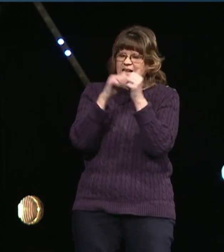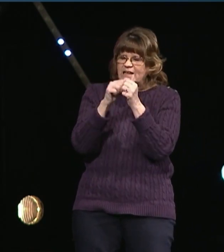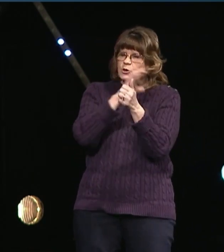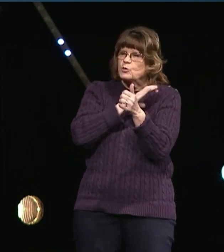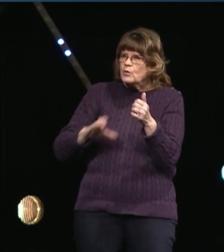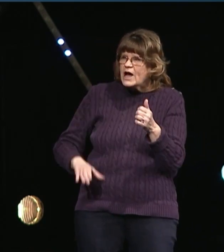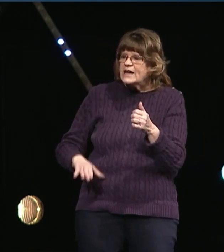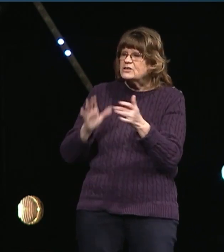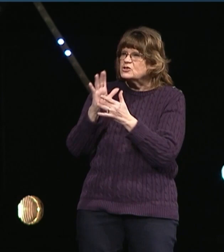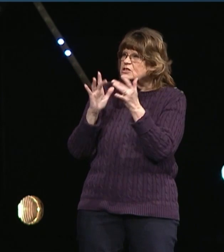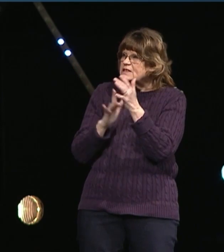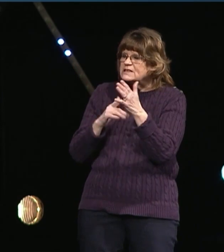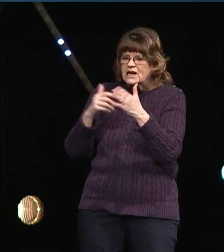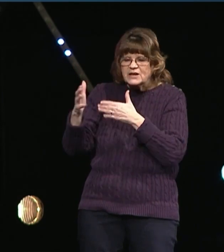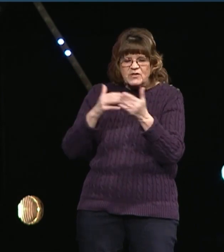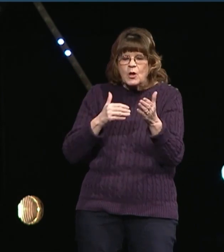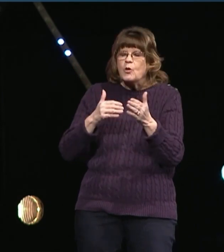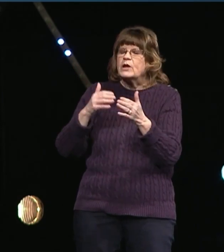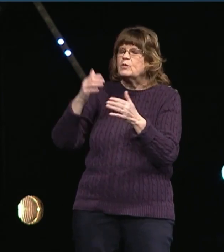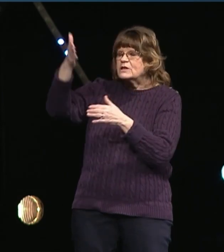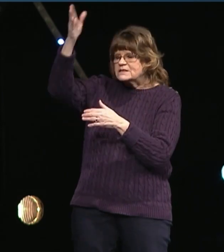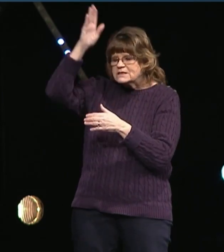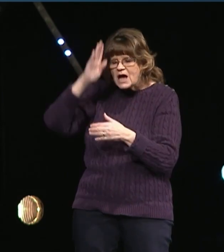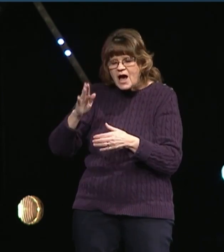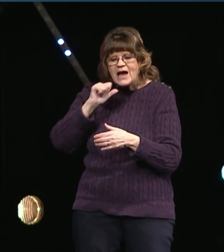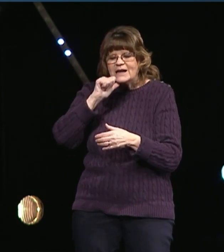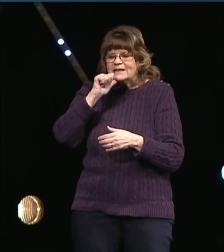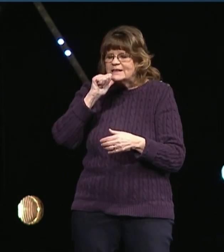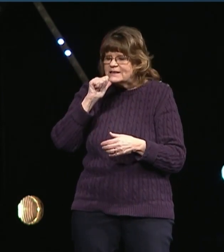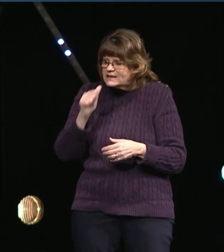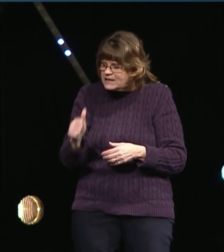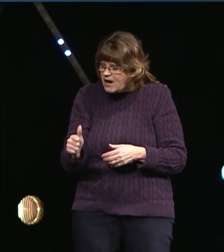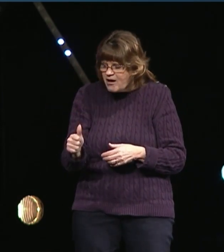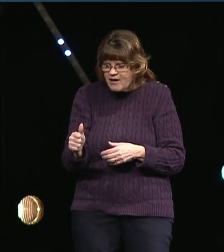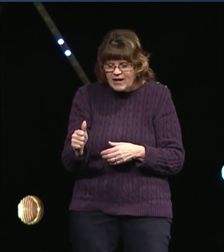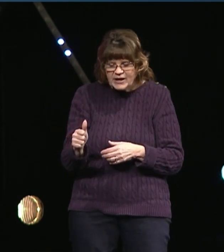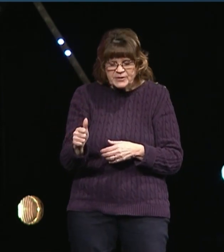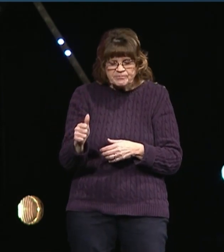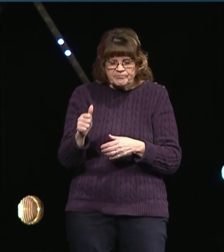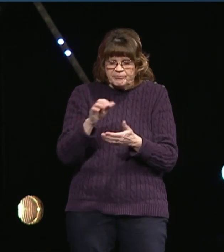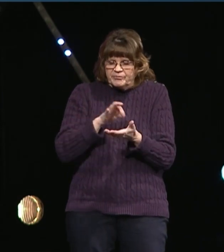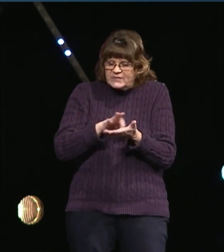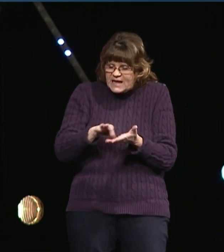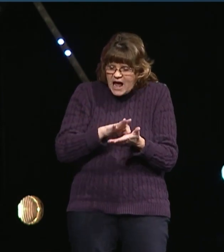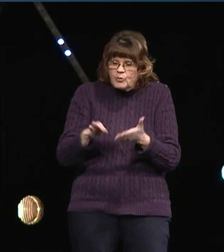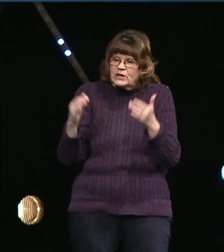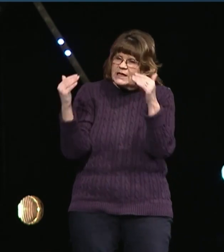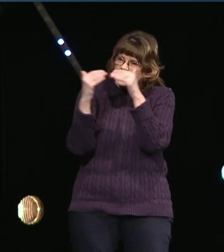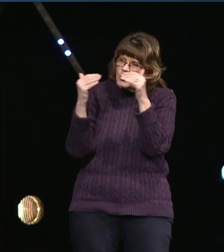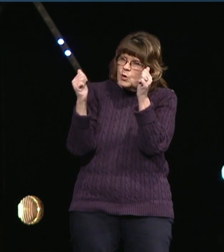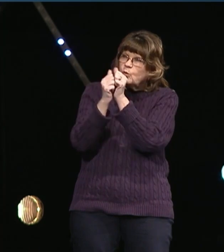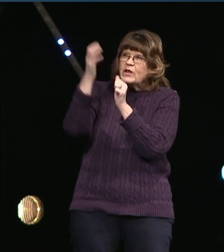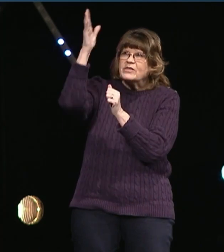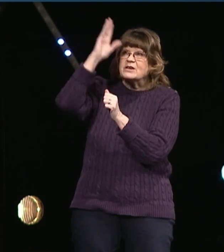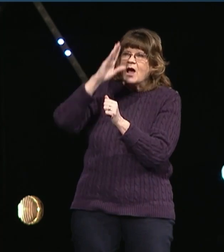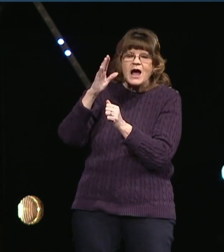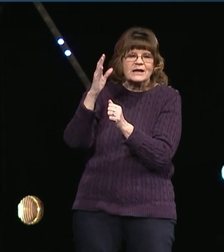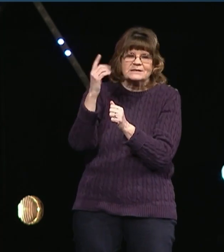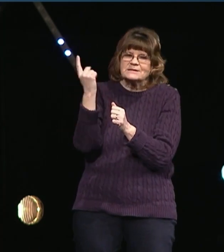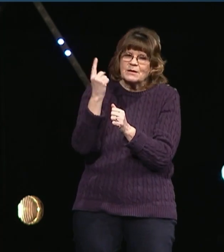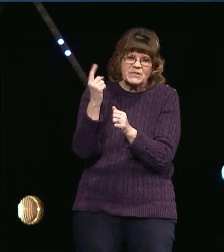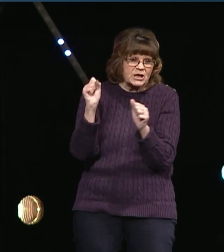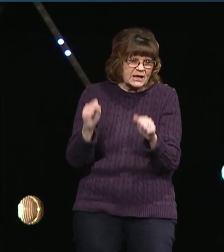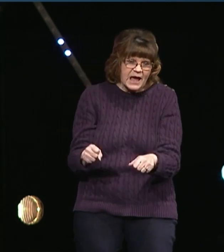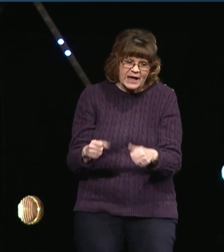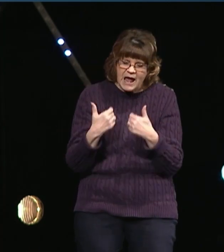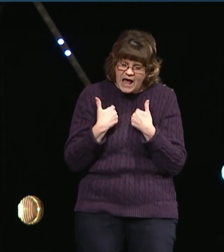who, though he was in the form of God, did not count equality with God a thing to be grasped, but